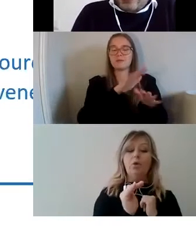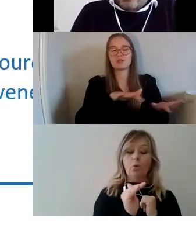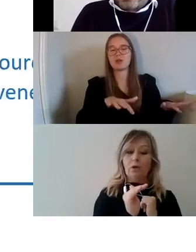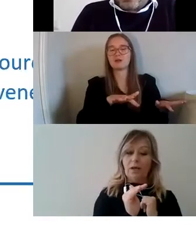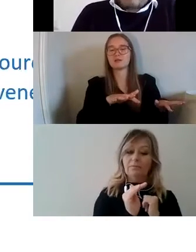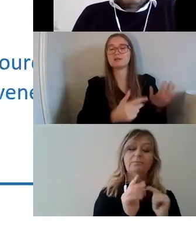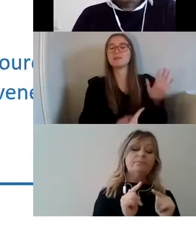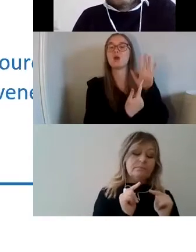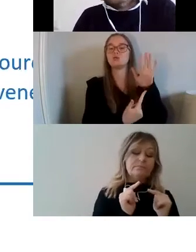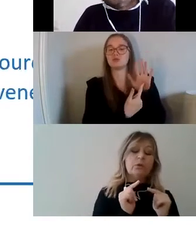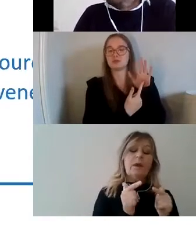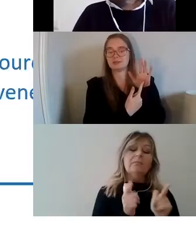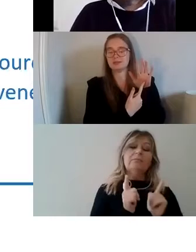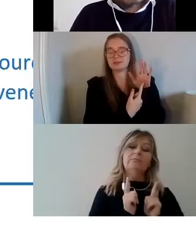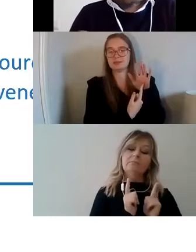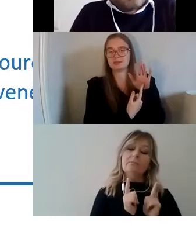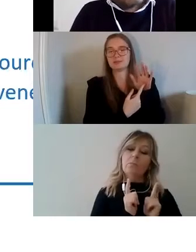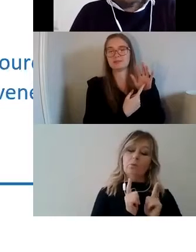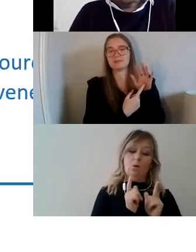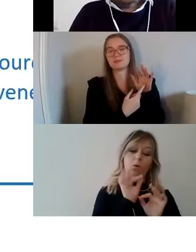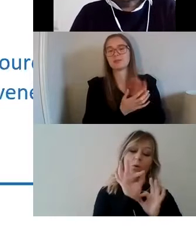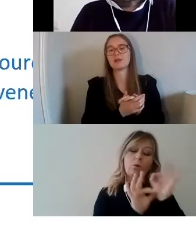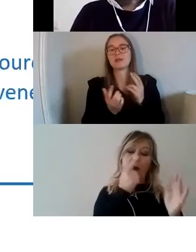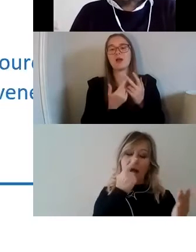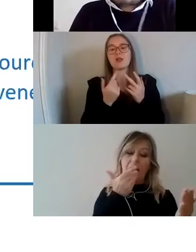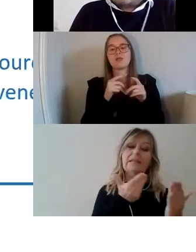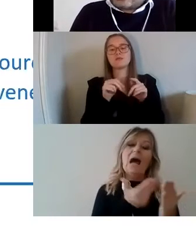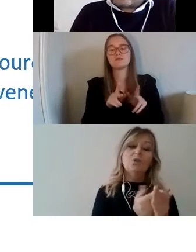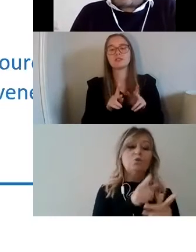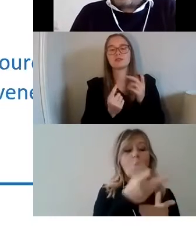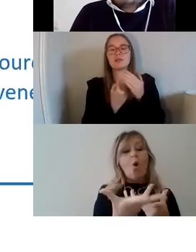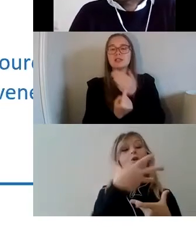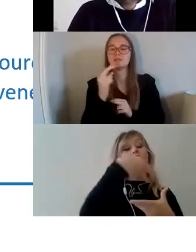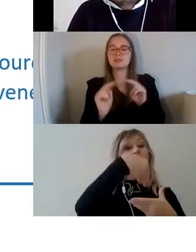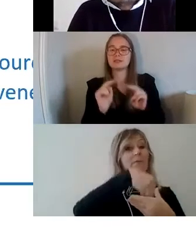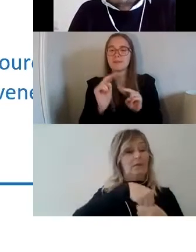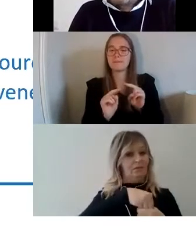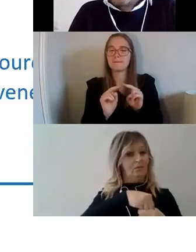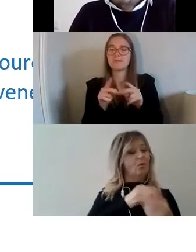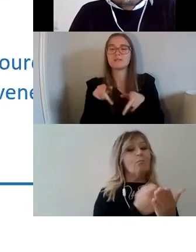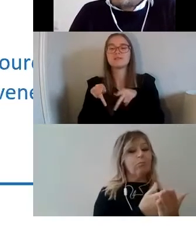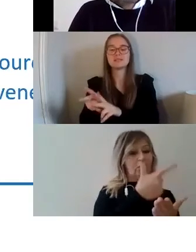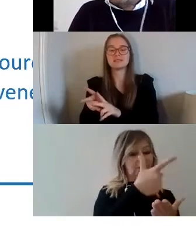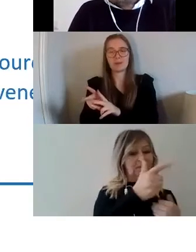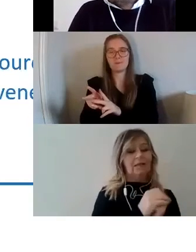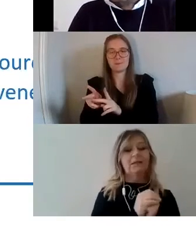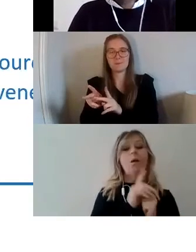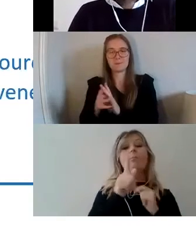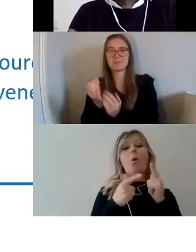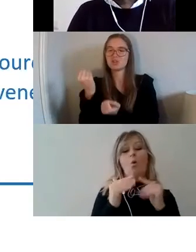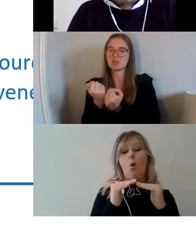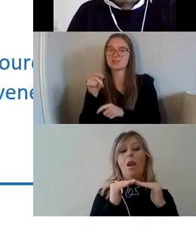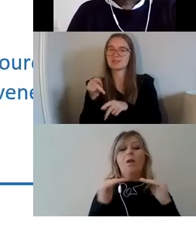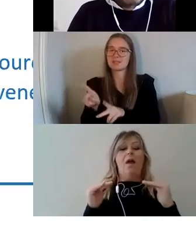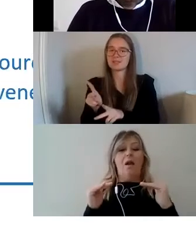a priority. And the other direction where we see that individual assessment is a priority is for the system. The justice systems